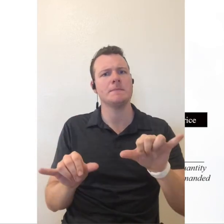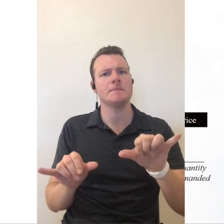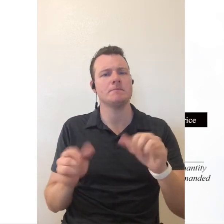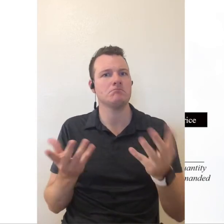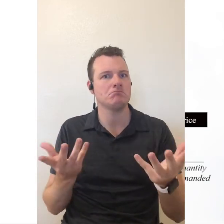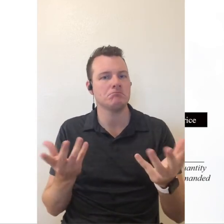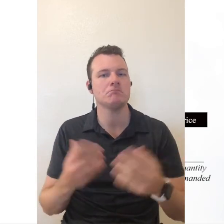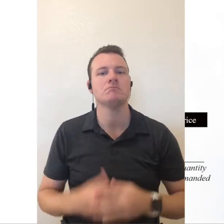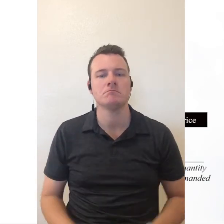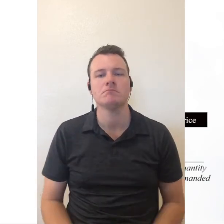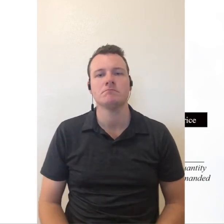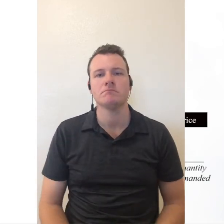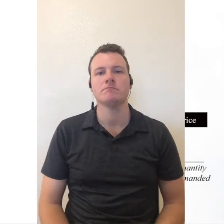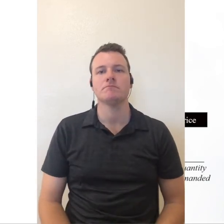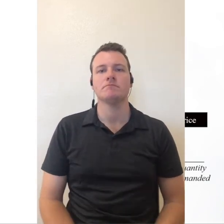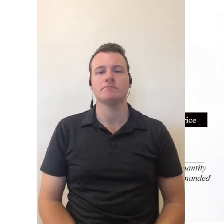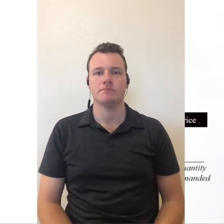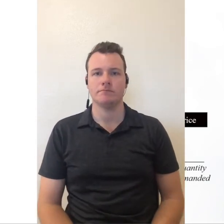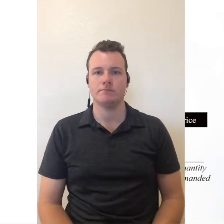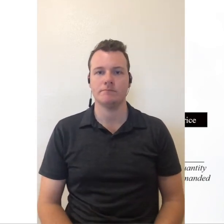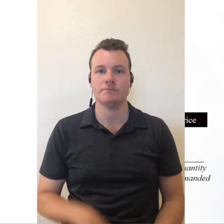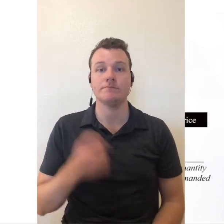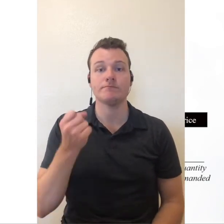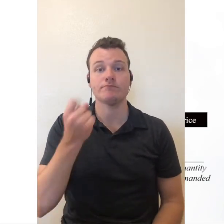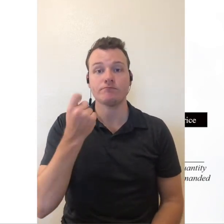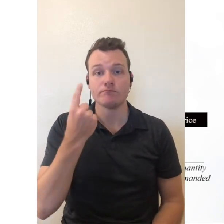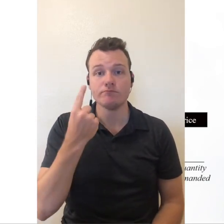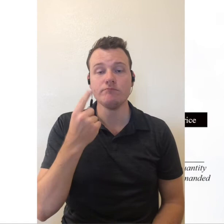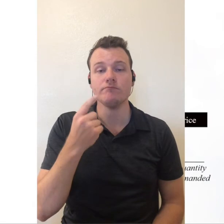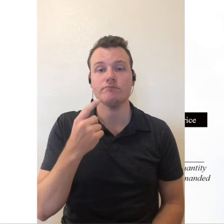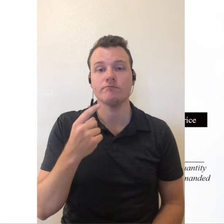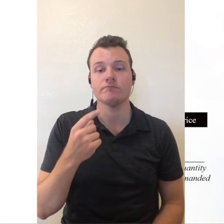in the sensitivity between those two price points.